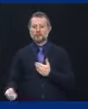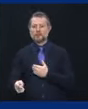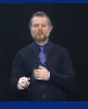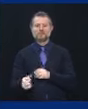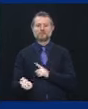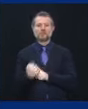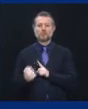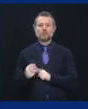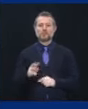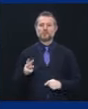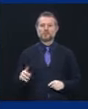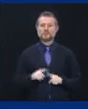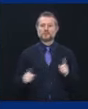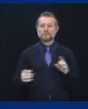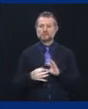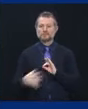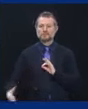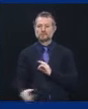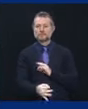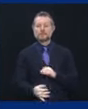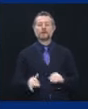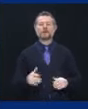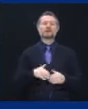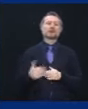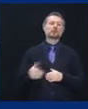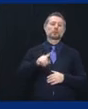Next question, operator.